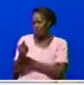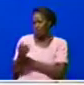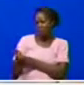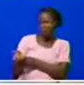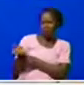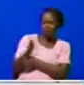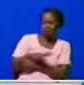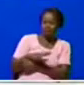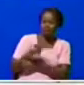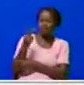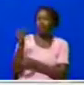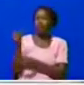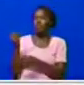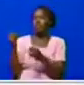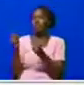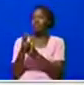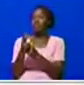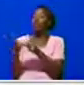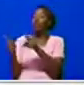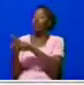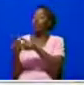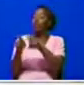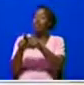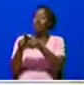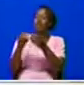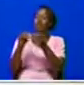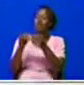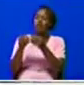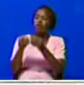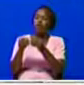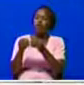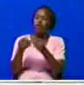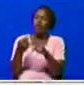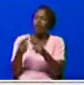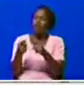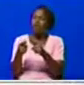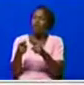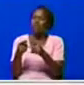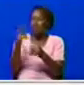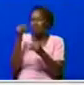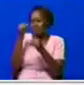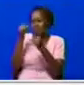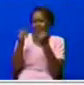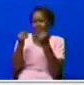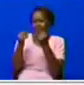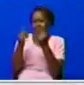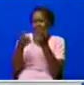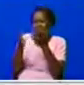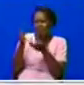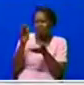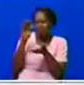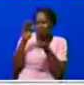13, where we had almost the same number, and by some mysterious way, it came down until it was